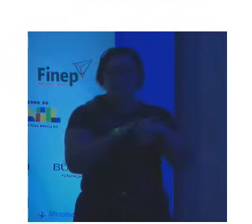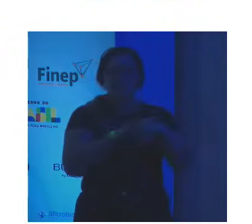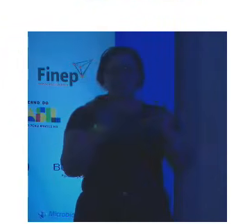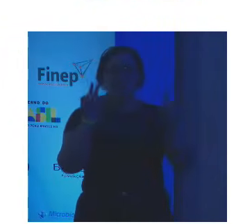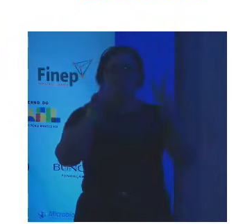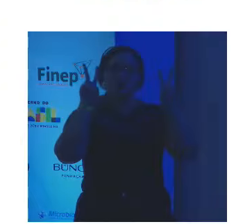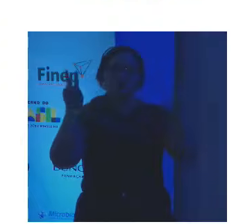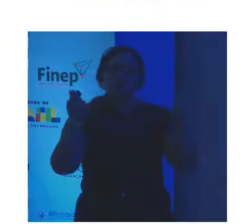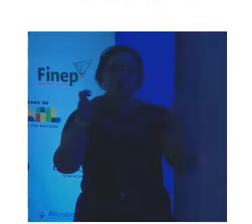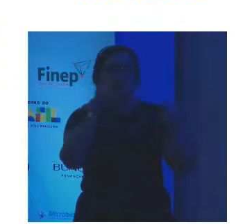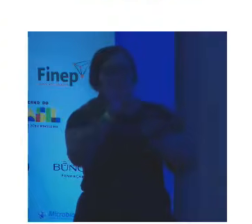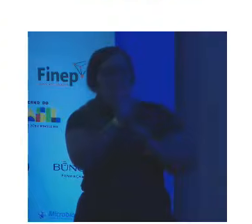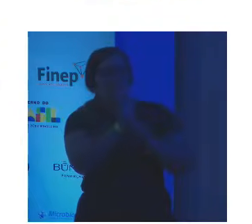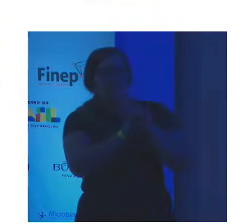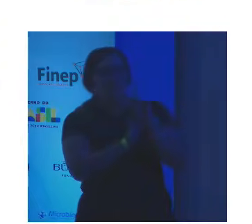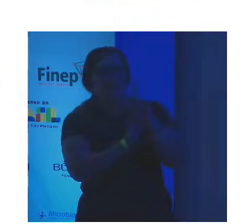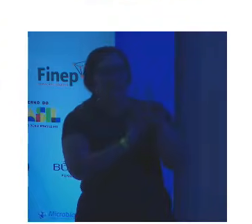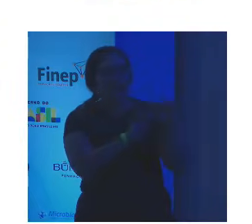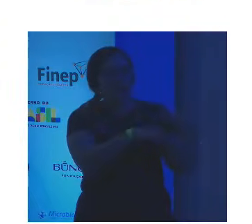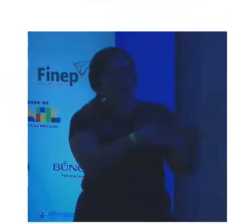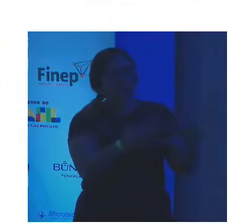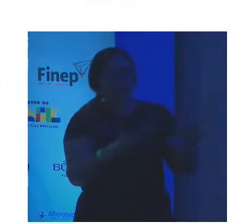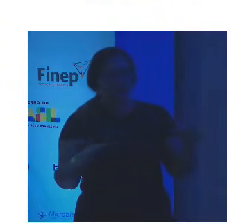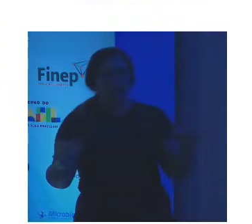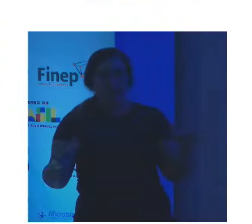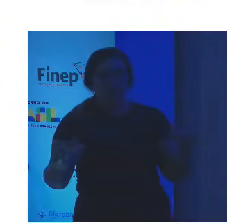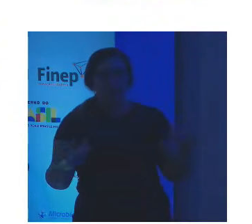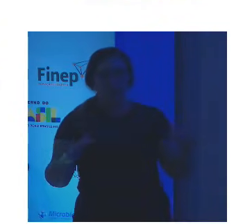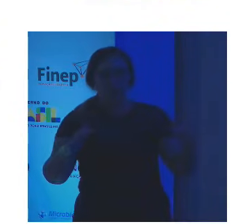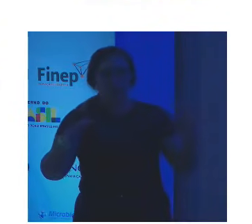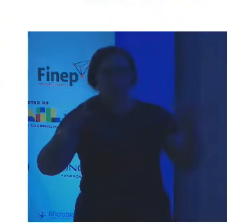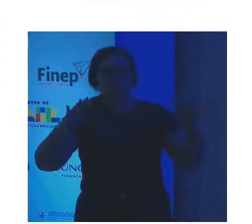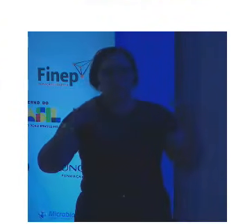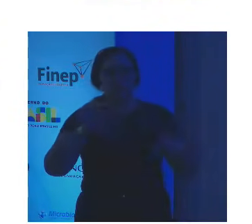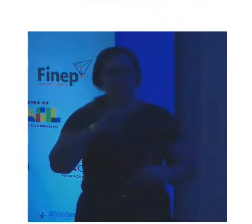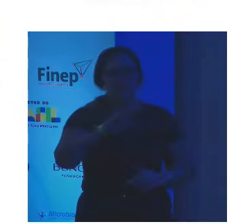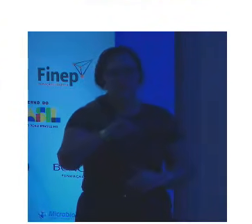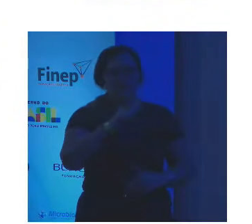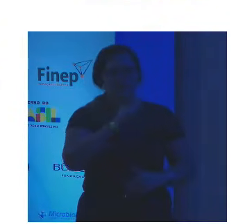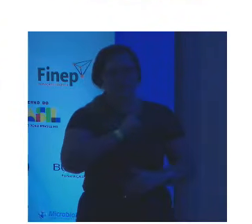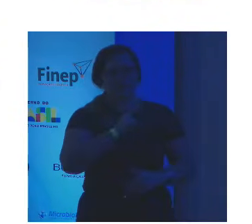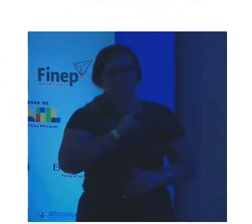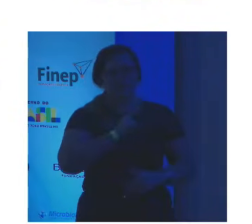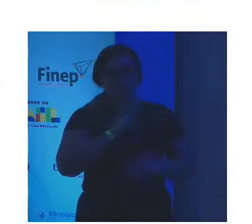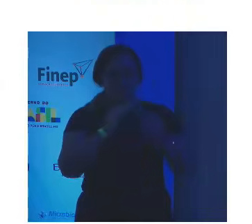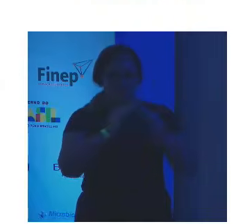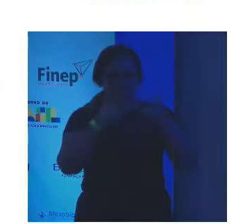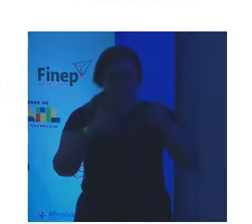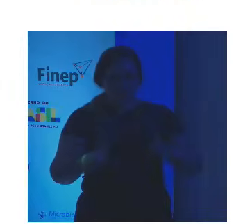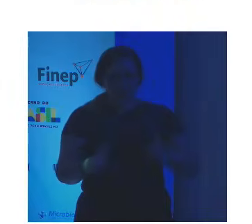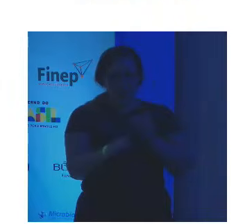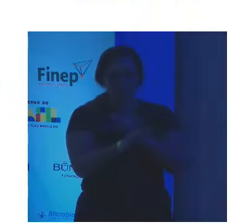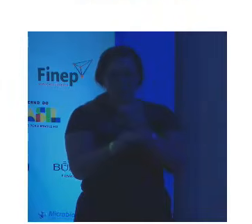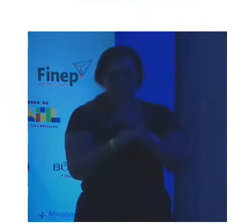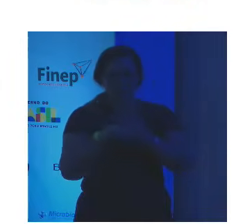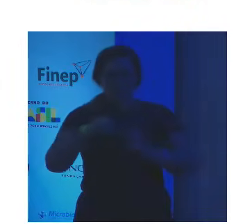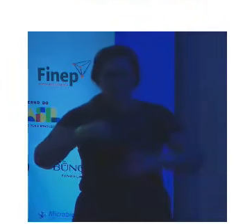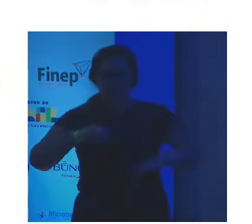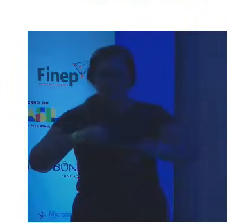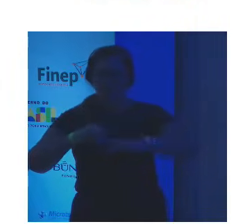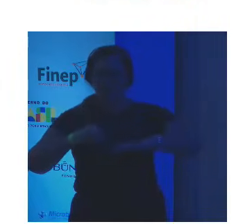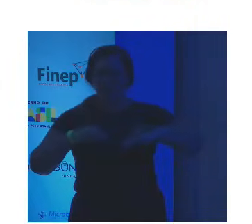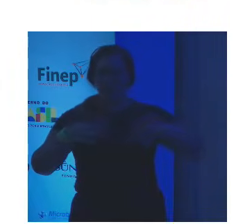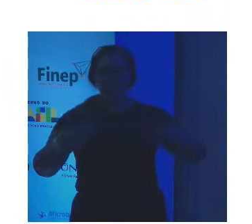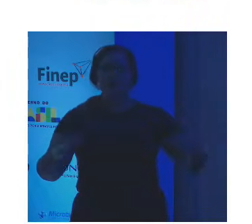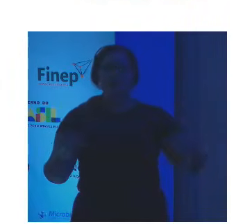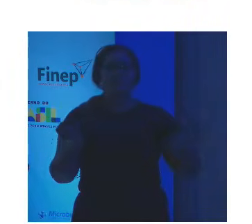rise. This one you can decide where, if you're living in a coastal city, then you can, with different scenario, understand what